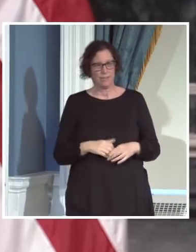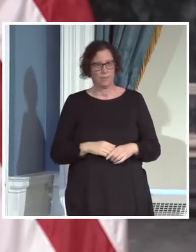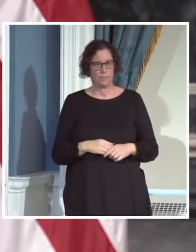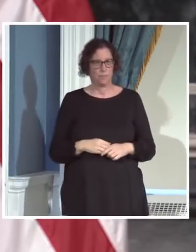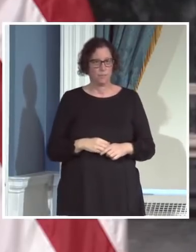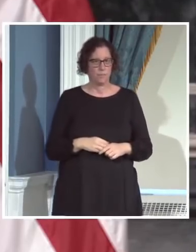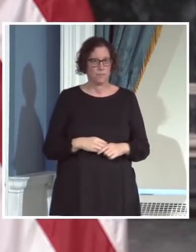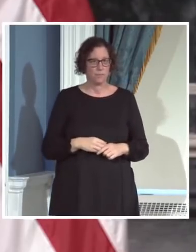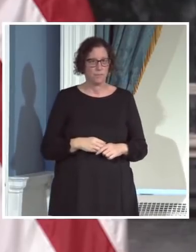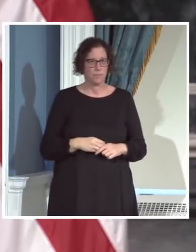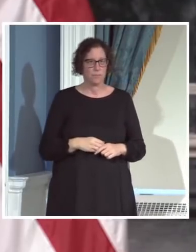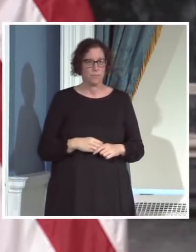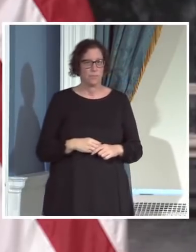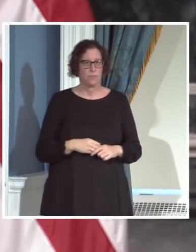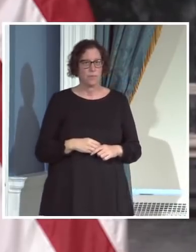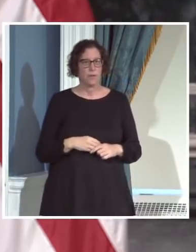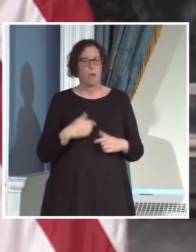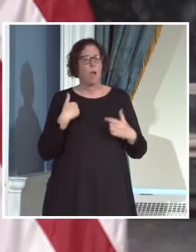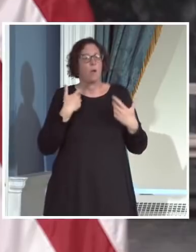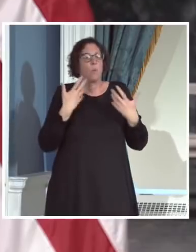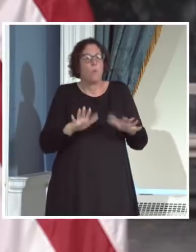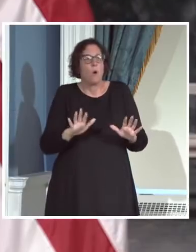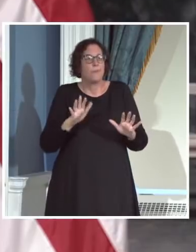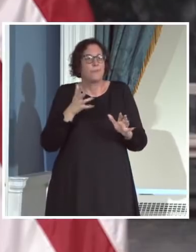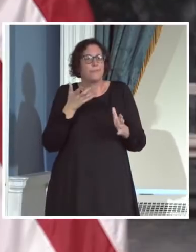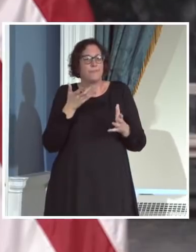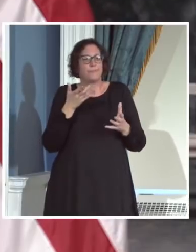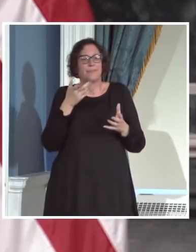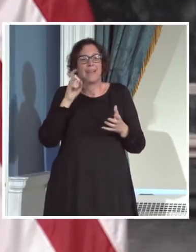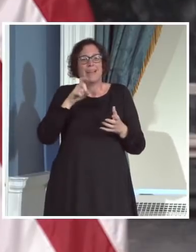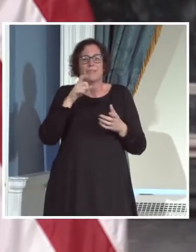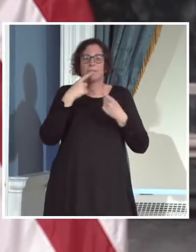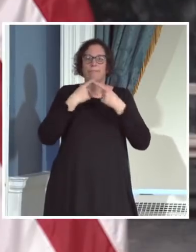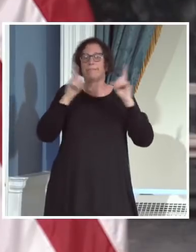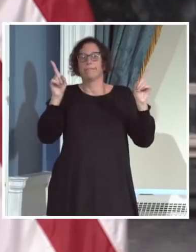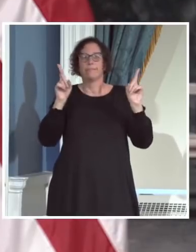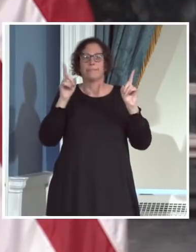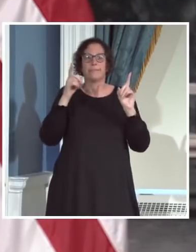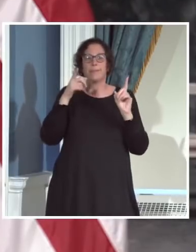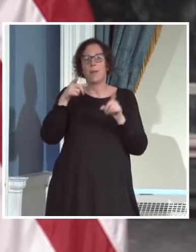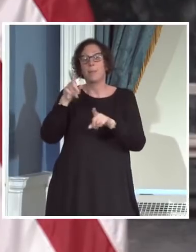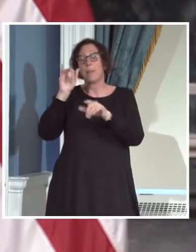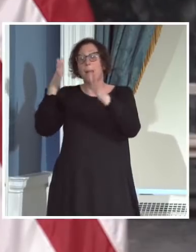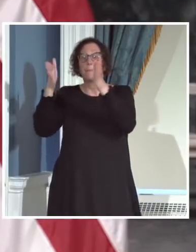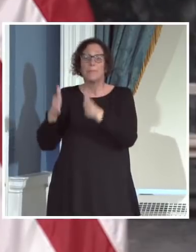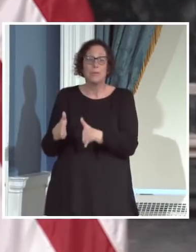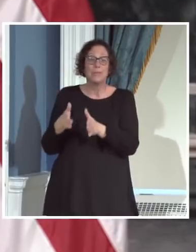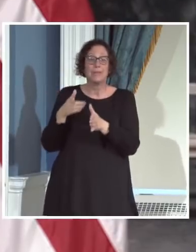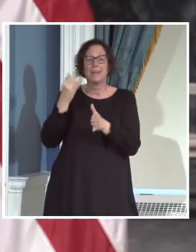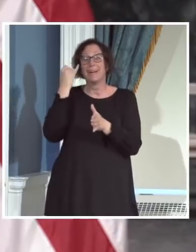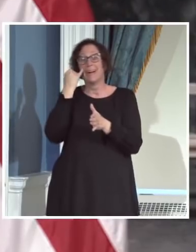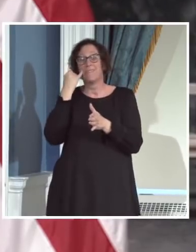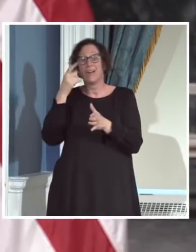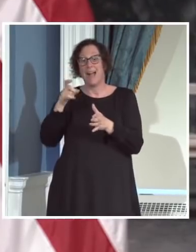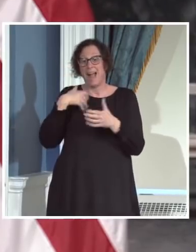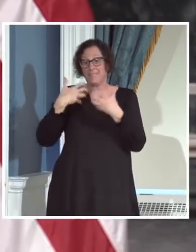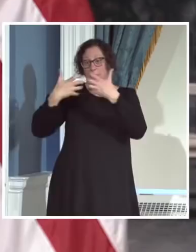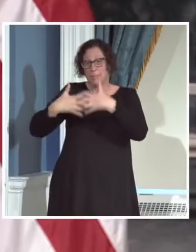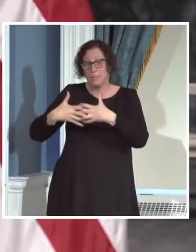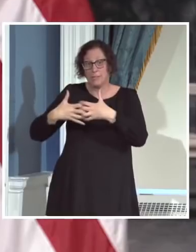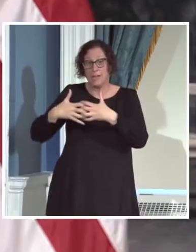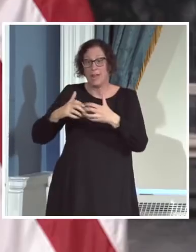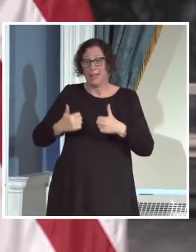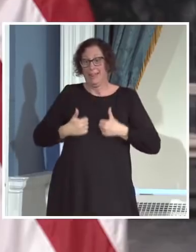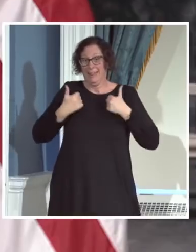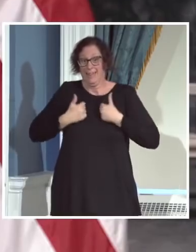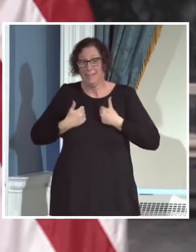there, and someone died who didn't need to die. That's the standard to me. Did everyone get saved who could be